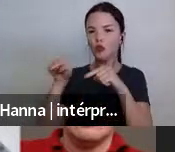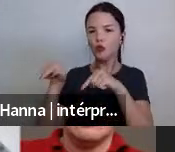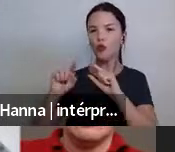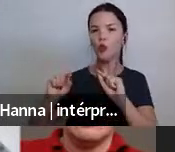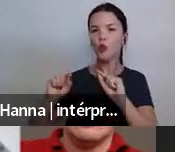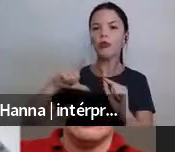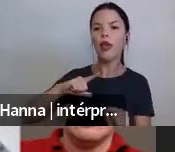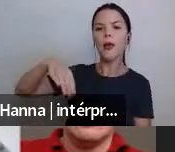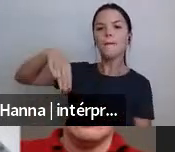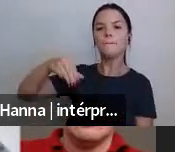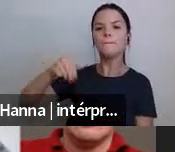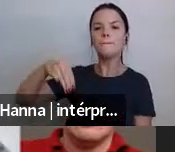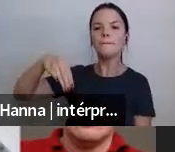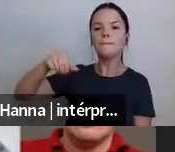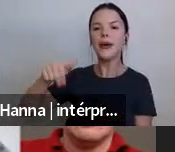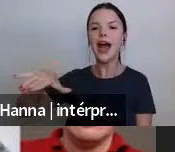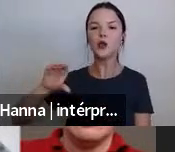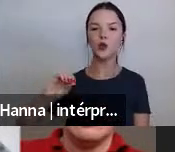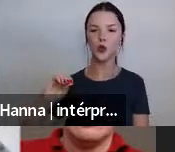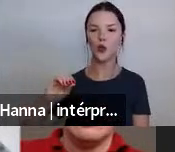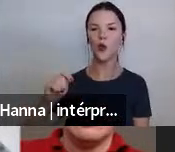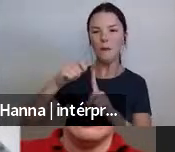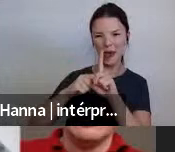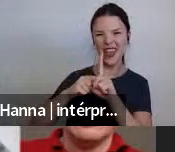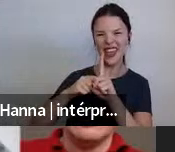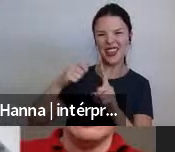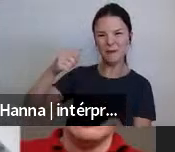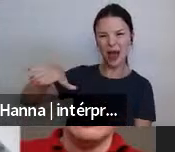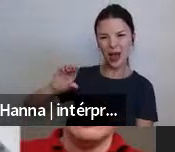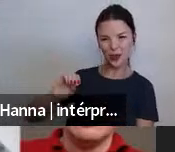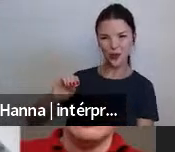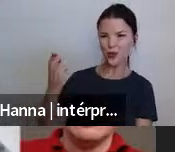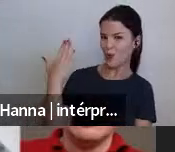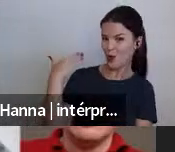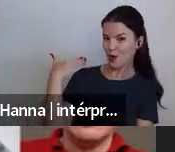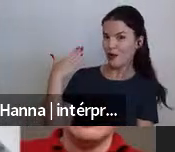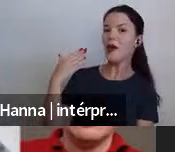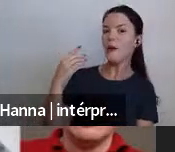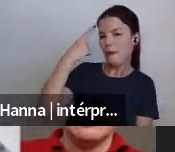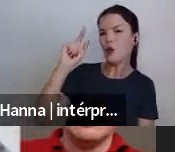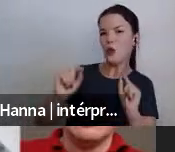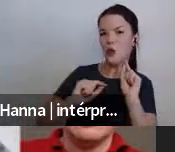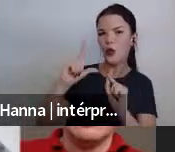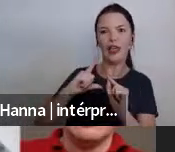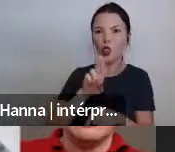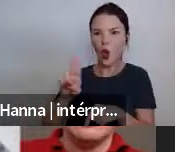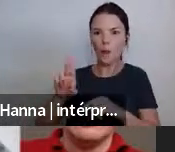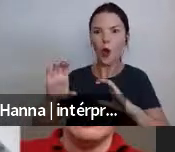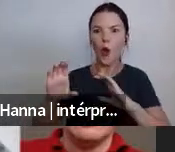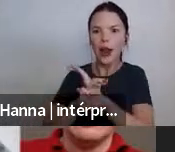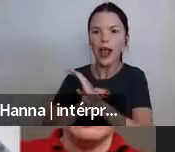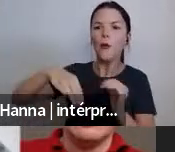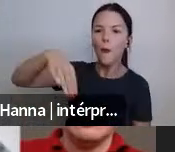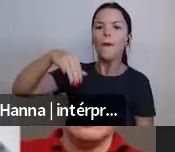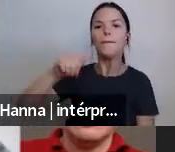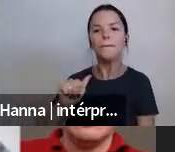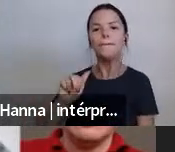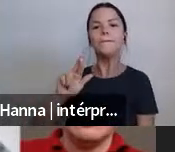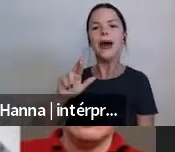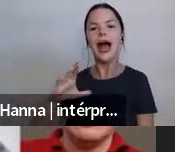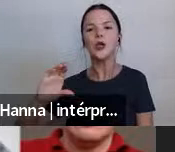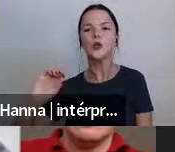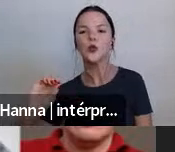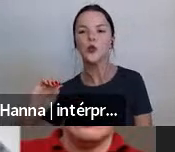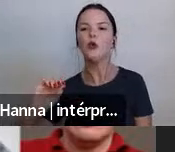which probably in the past was a full finger spelling of